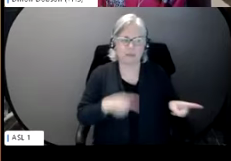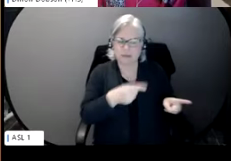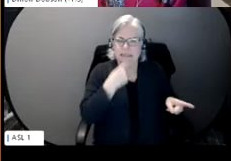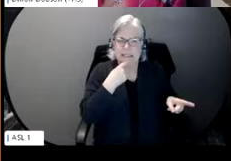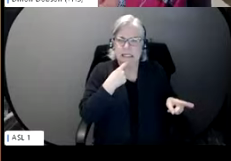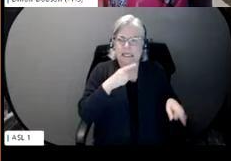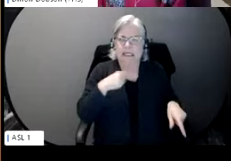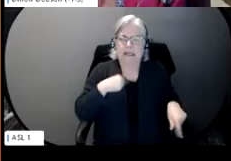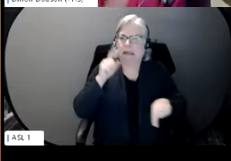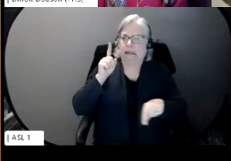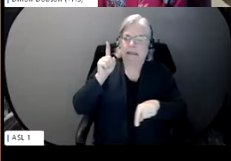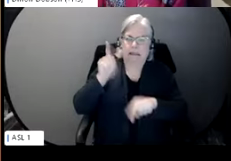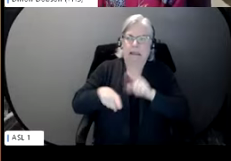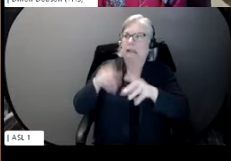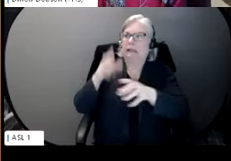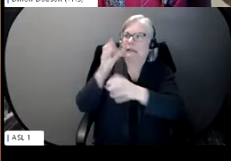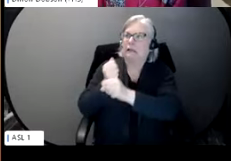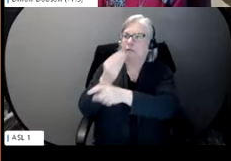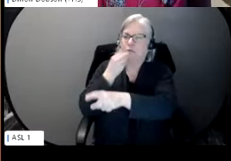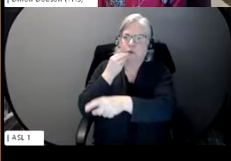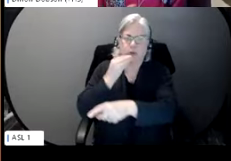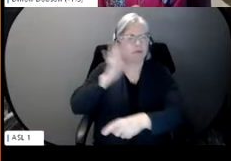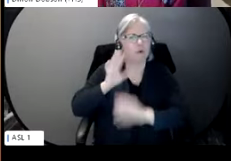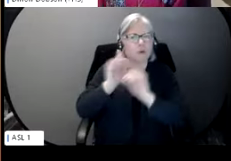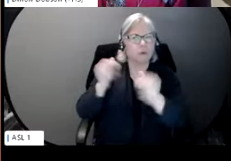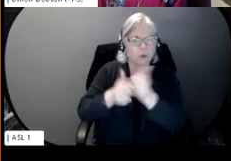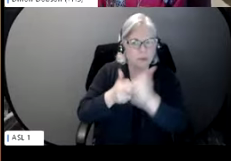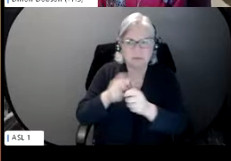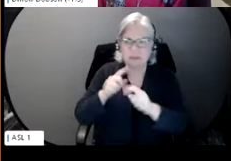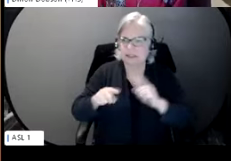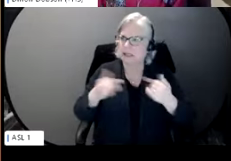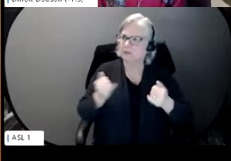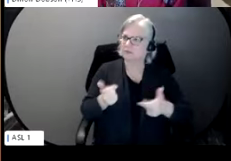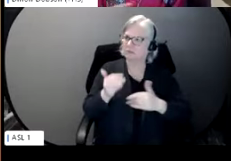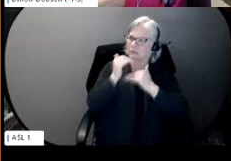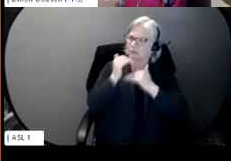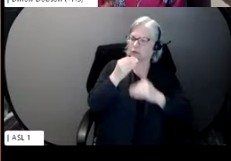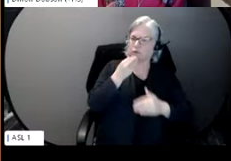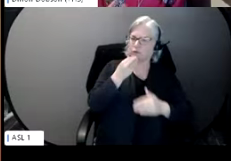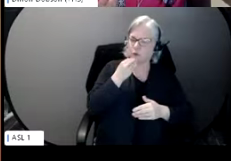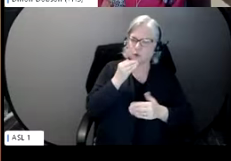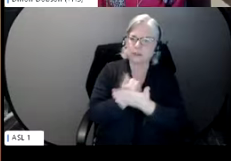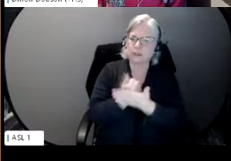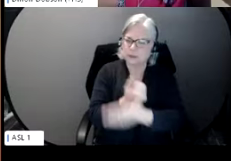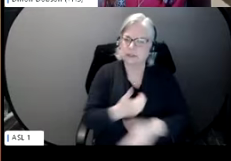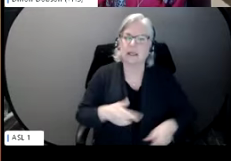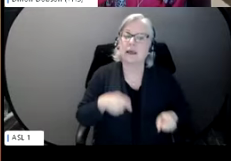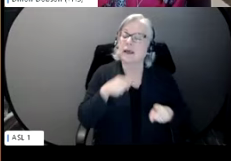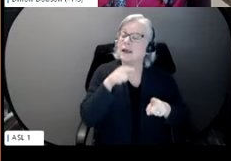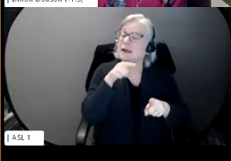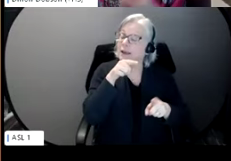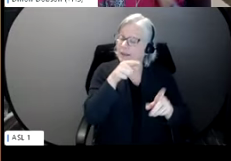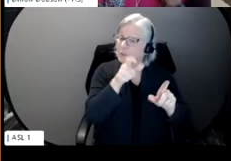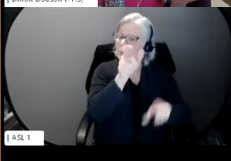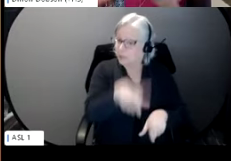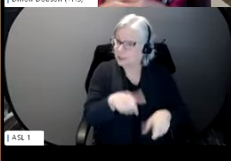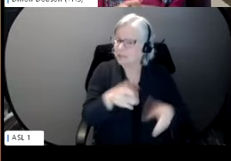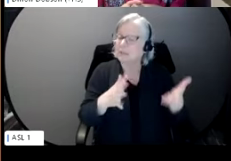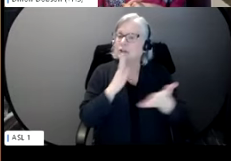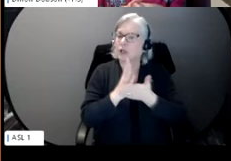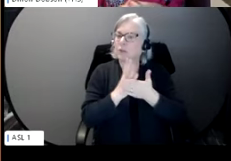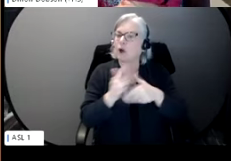food resources that they previously had no issues in being able to access. They might talk about threats or incidences of